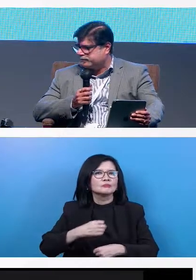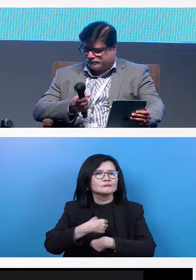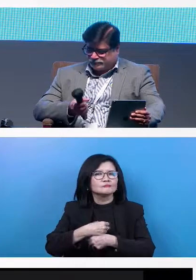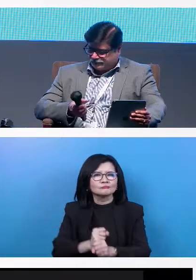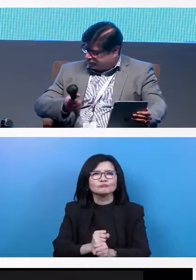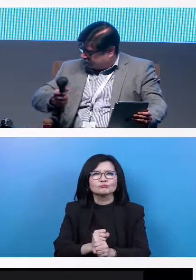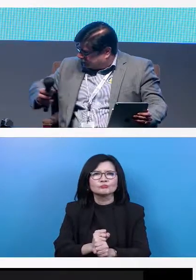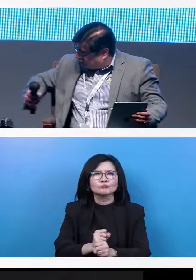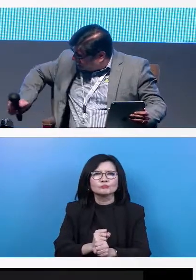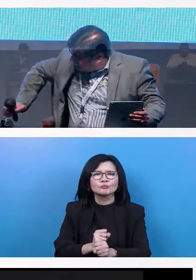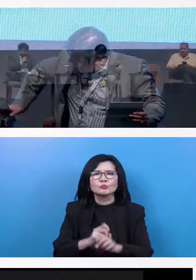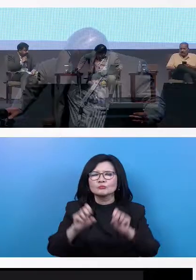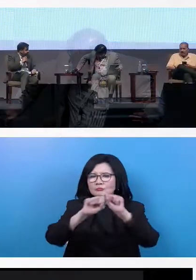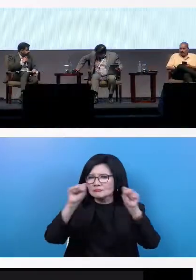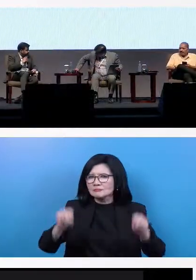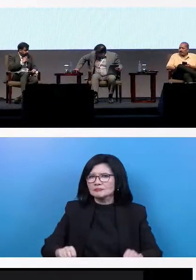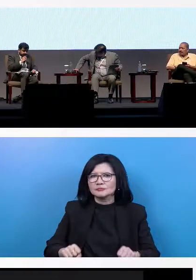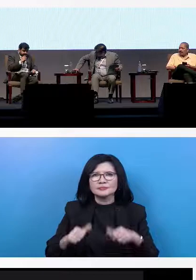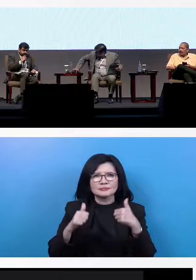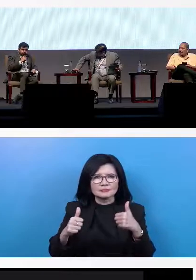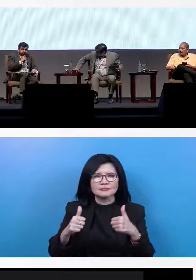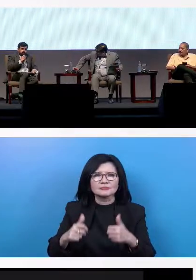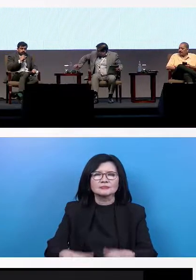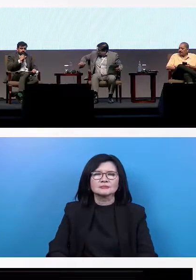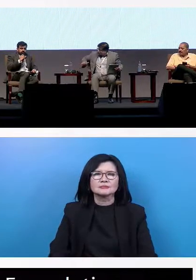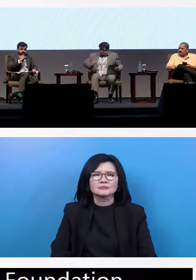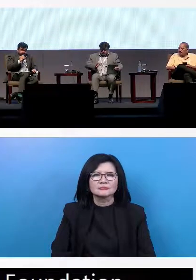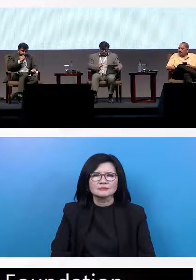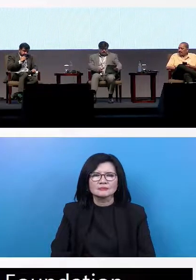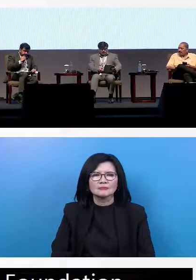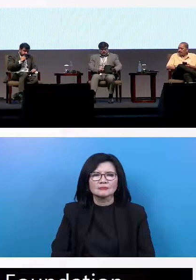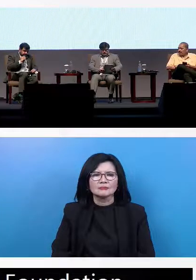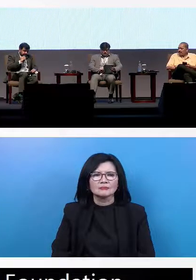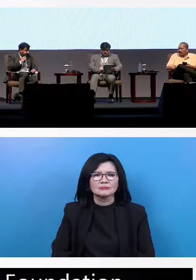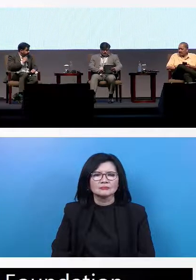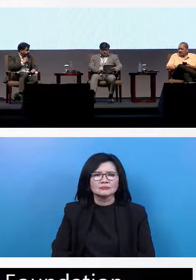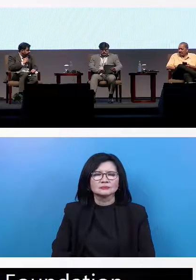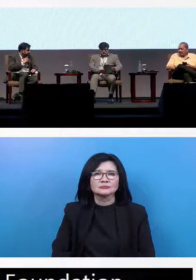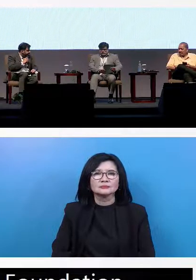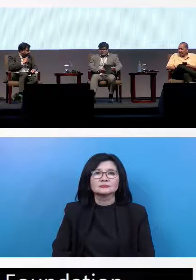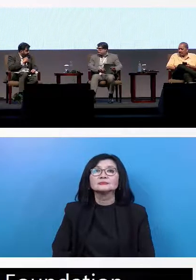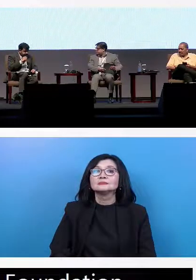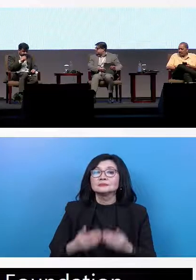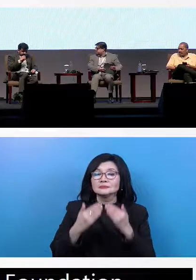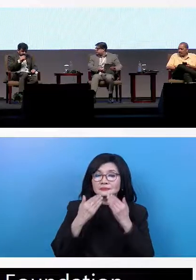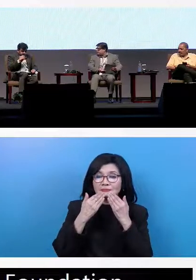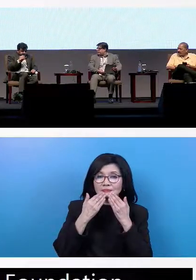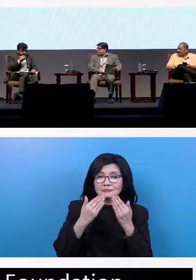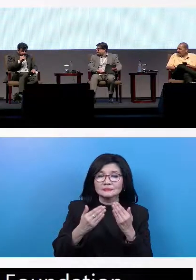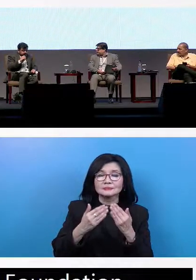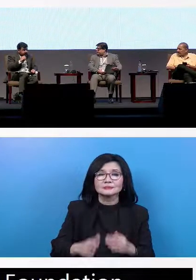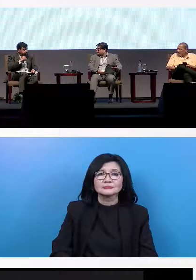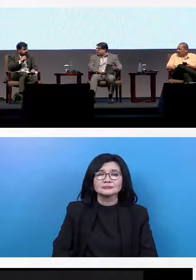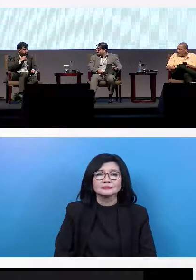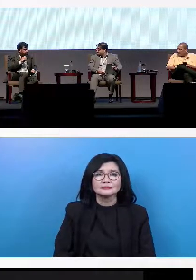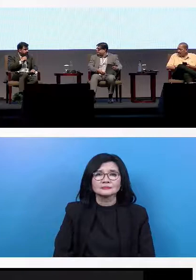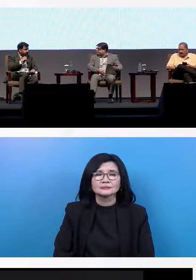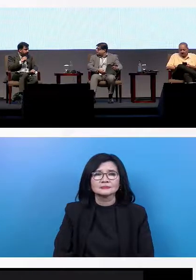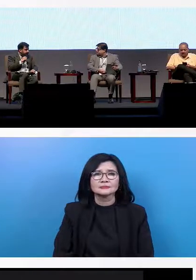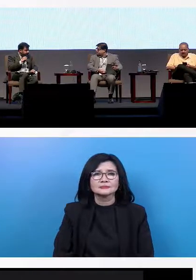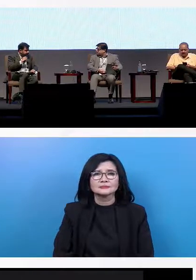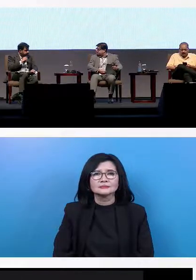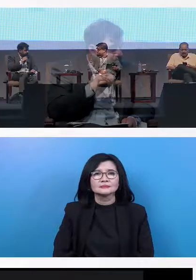you. Thanks, Ajay, for that, and also to Ranjit. Interesting remarks. And you touched upon also all